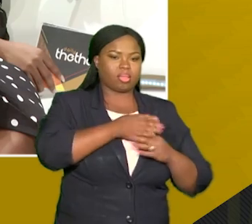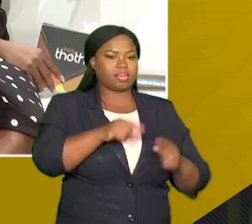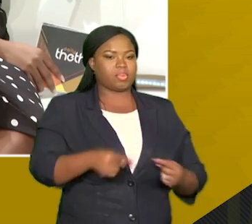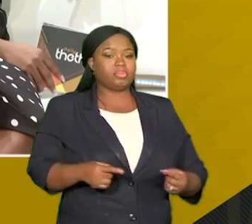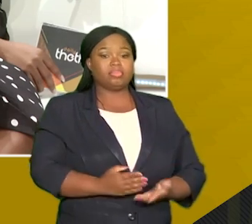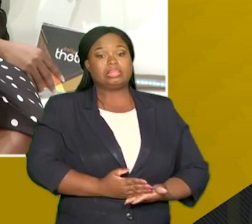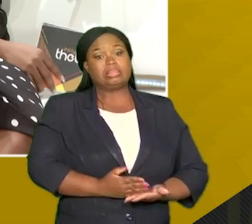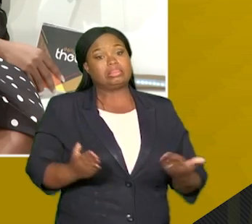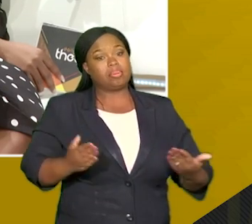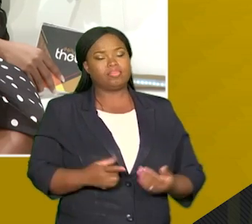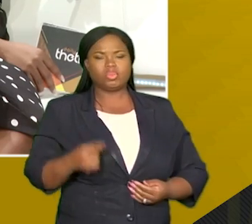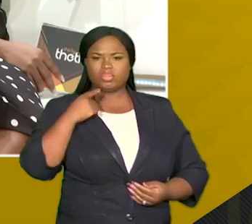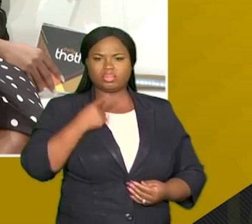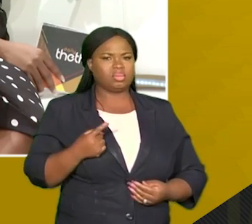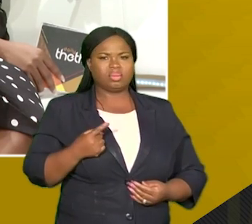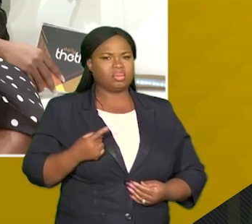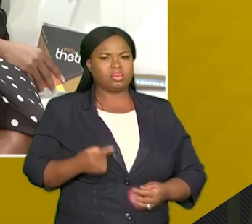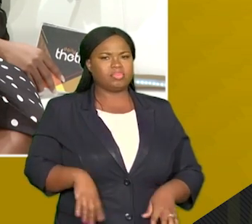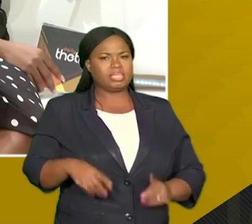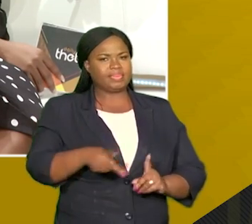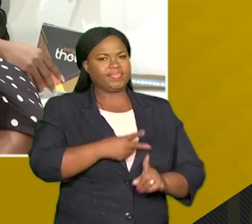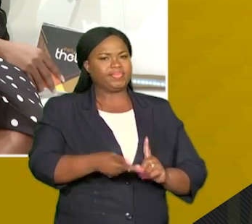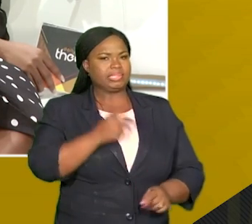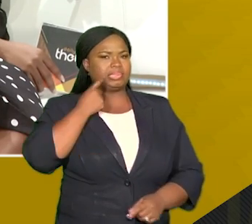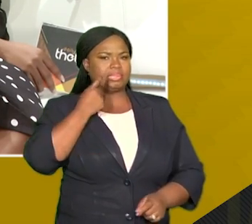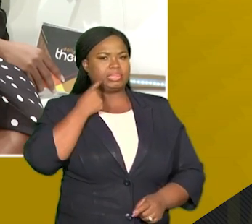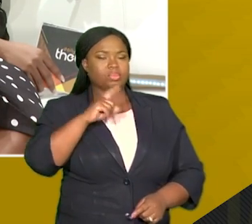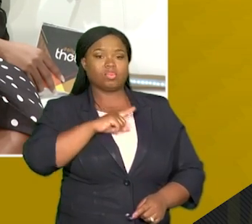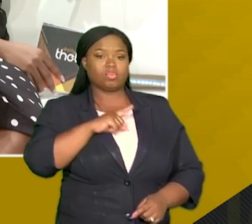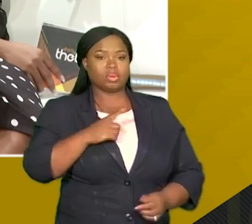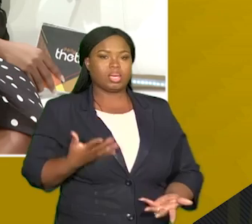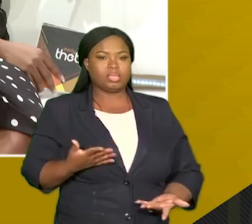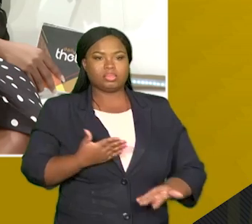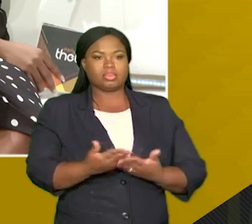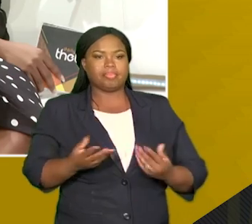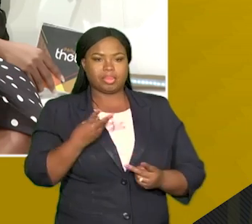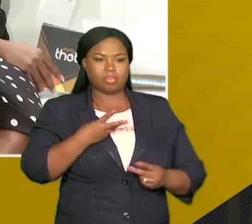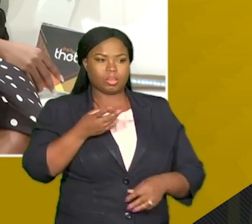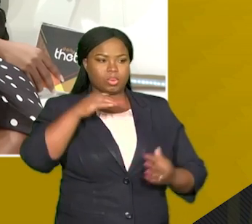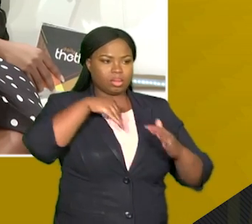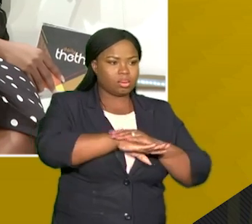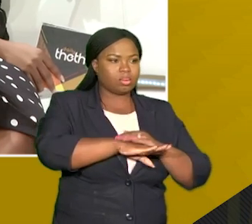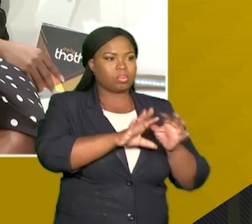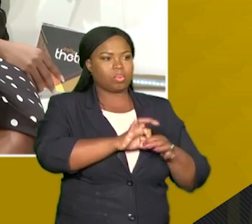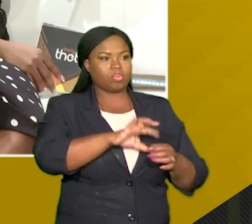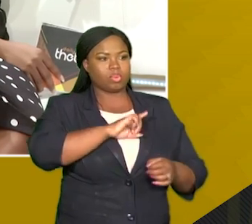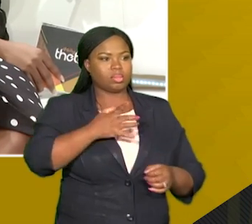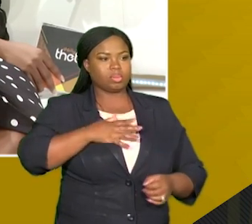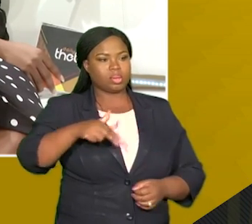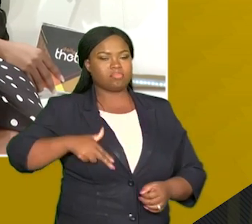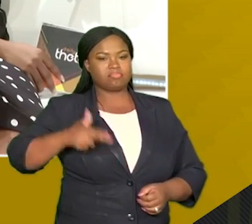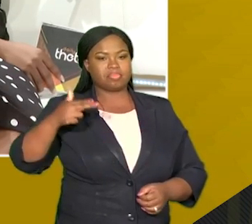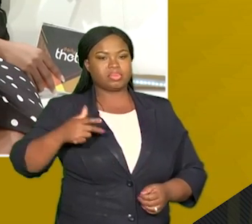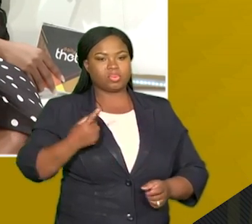khona, but omunye umuntu would change that and said baba ama victims esikhathini esiningi because abanye bafuna ibhamu zamaphoyisa and abanye babona ukuthi lo muntu